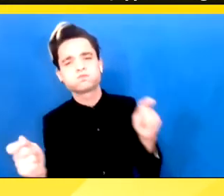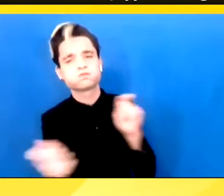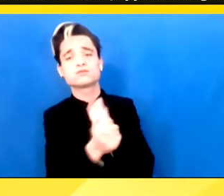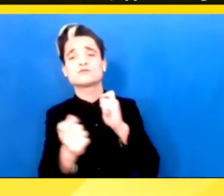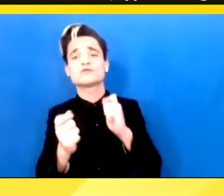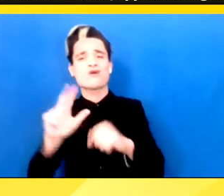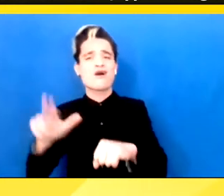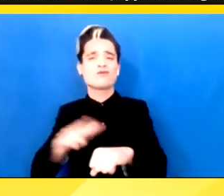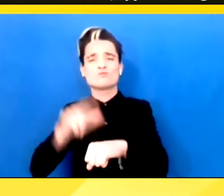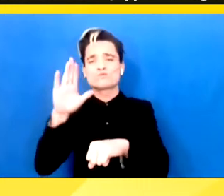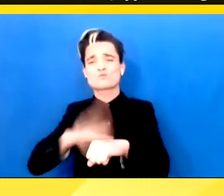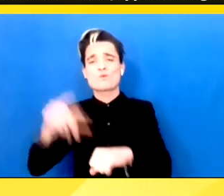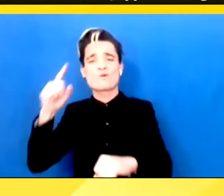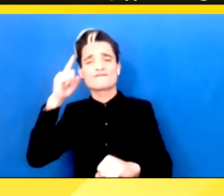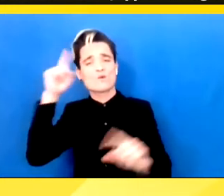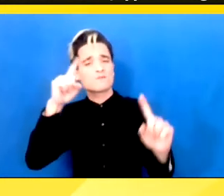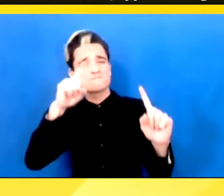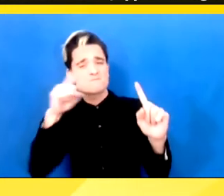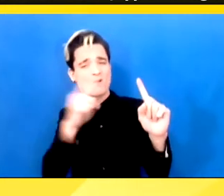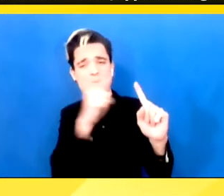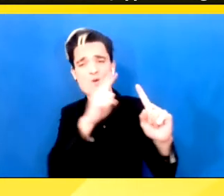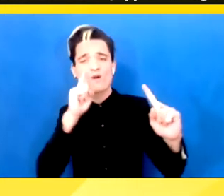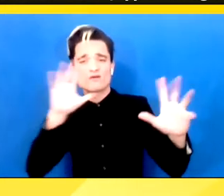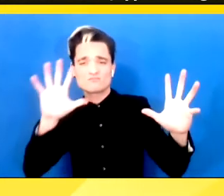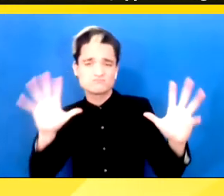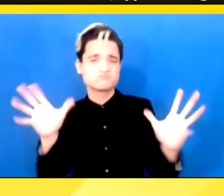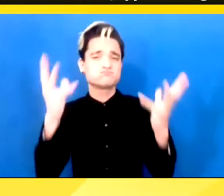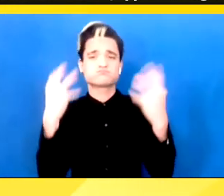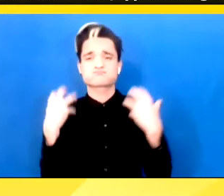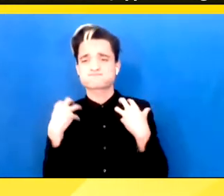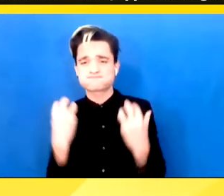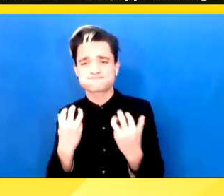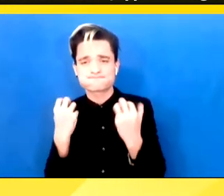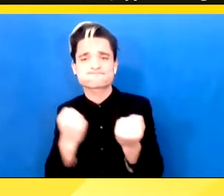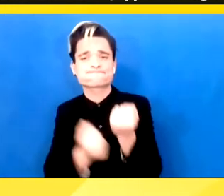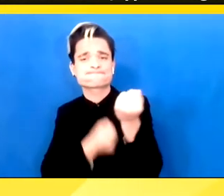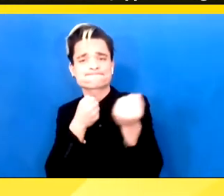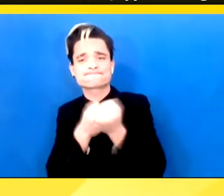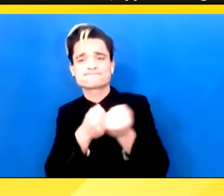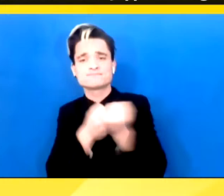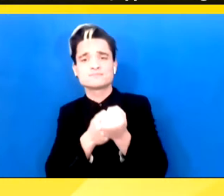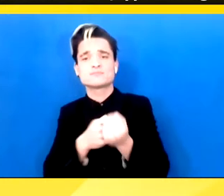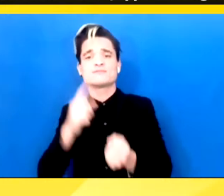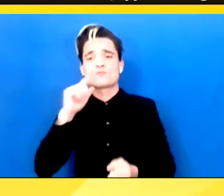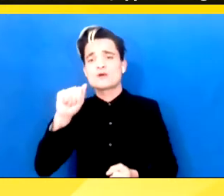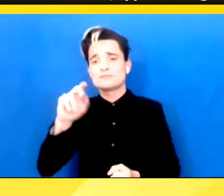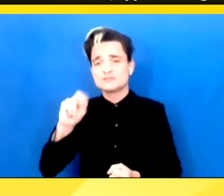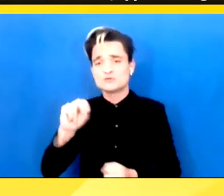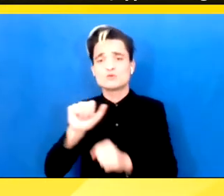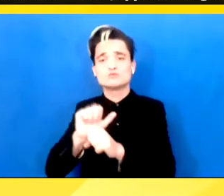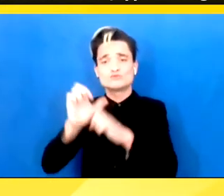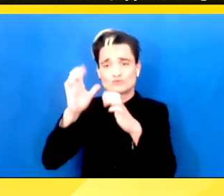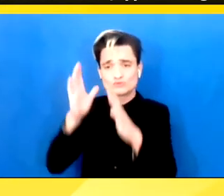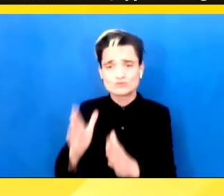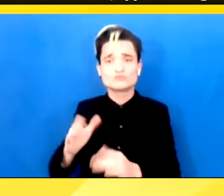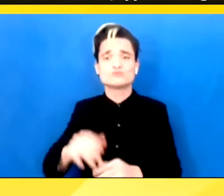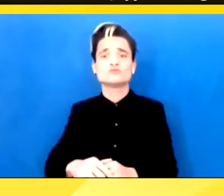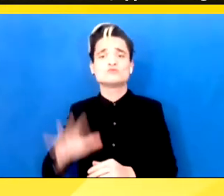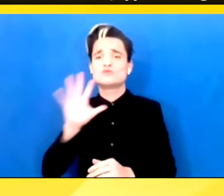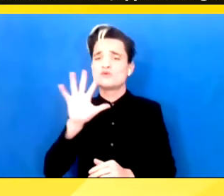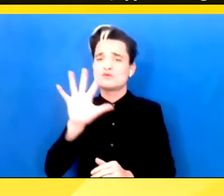our force behind the Amazon workers, will put all our forces supporting workers all over this country, and do what we need to do in